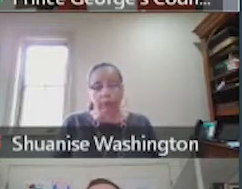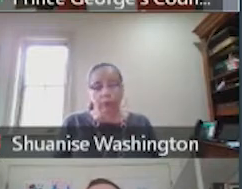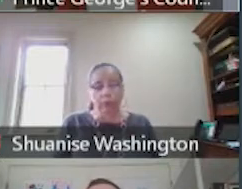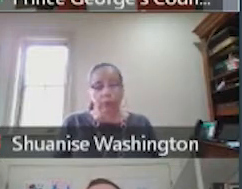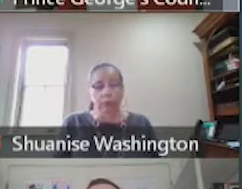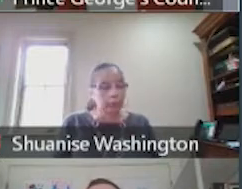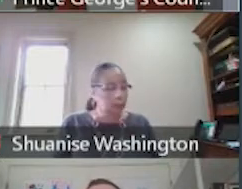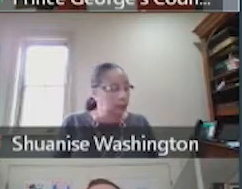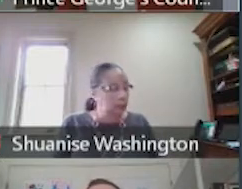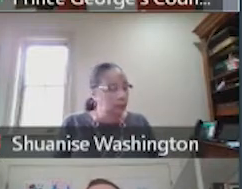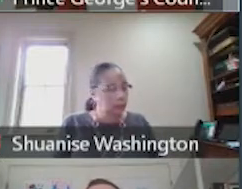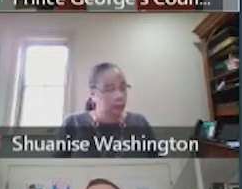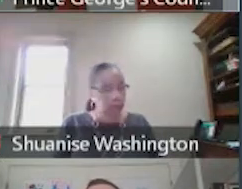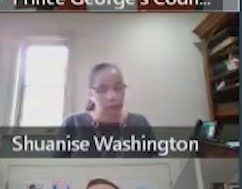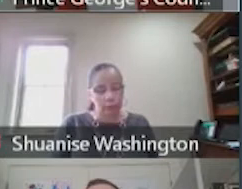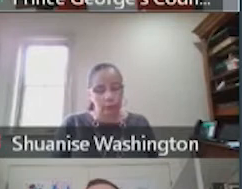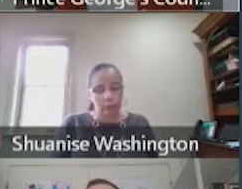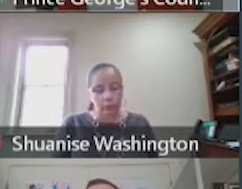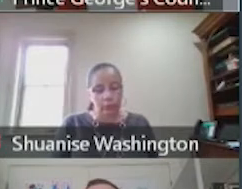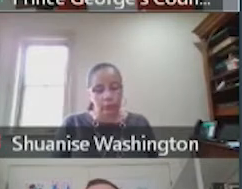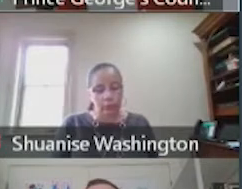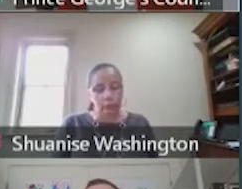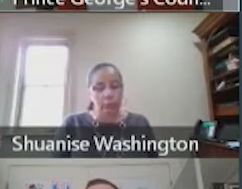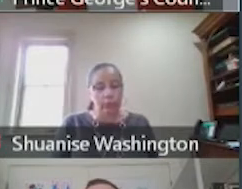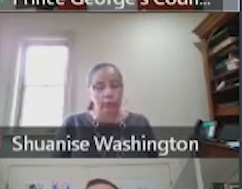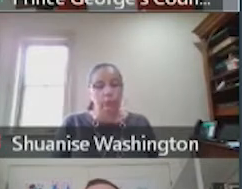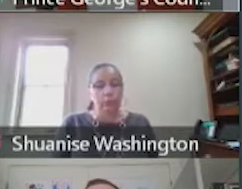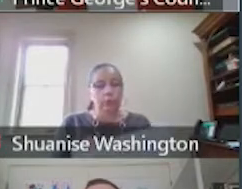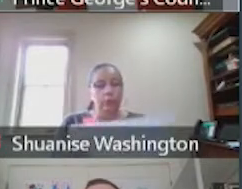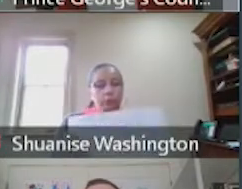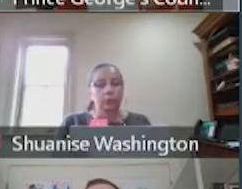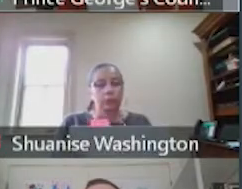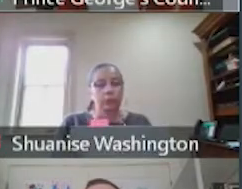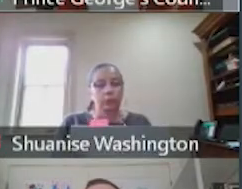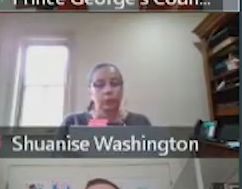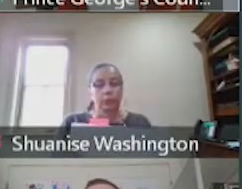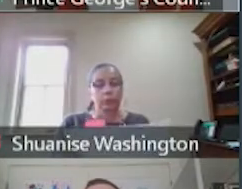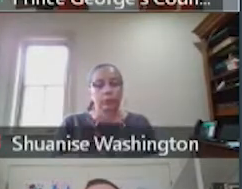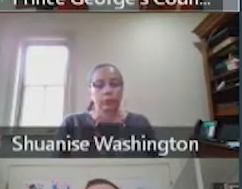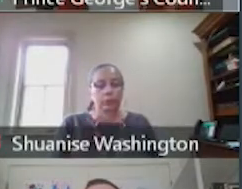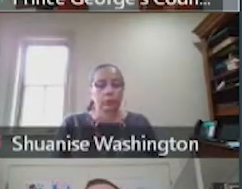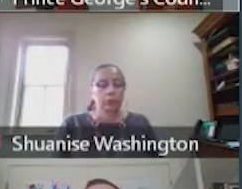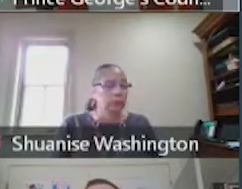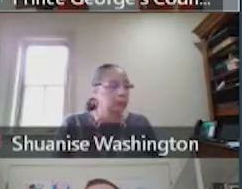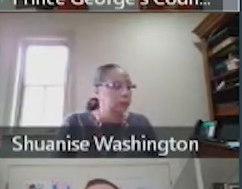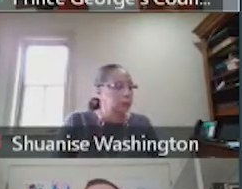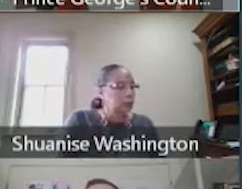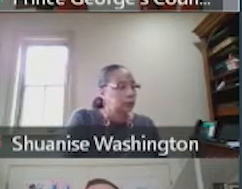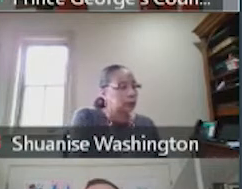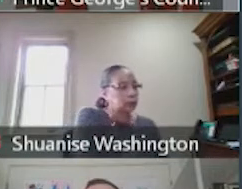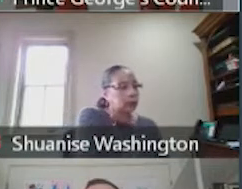January 28th at 7 p.m. And this meeting is part of the Prince George's County Cultural Arts Study, and it's the